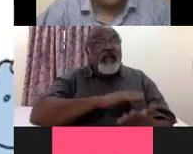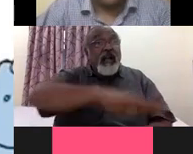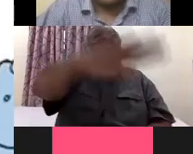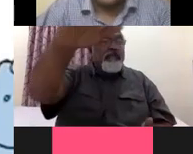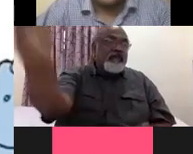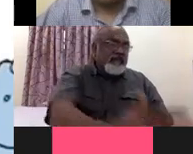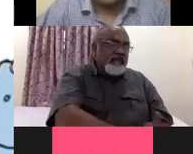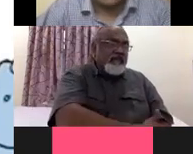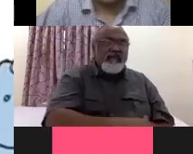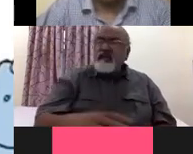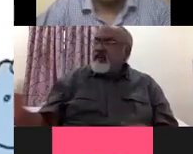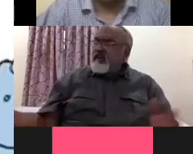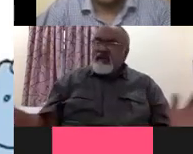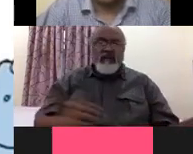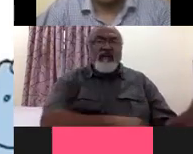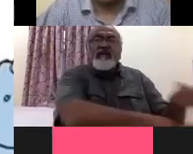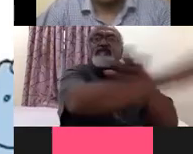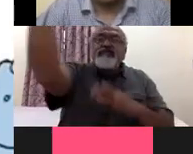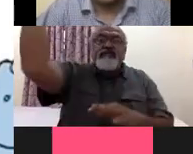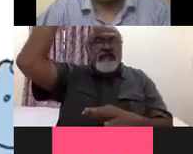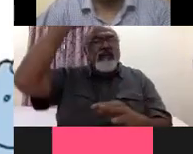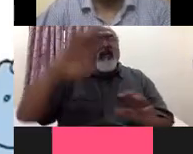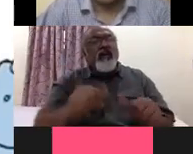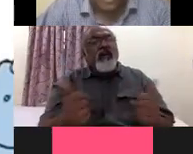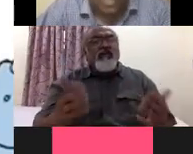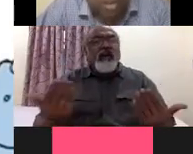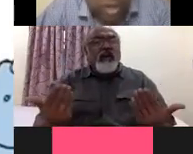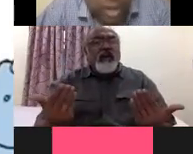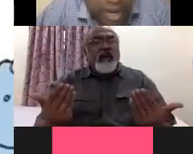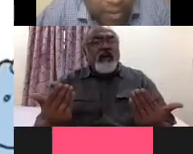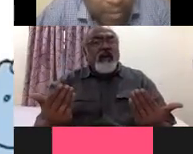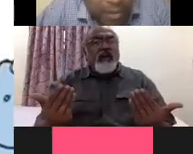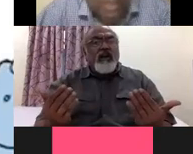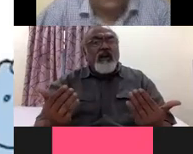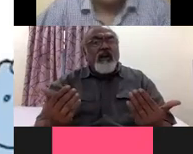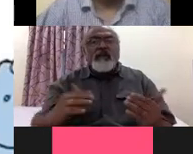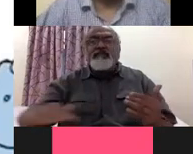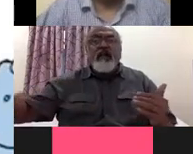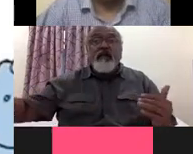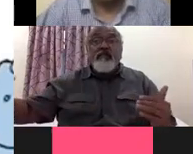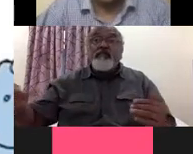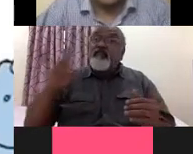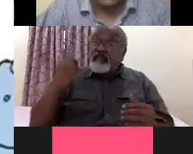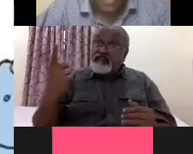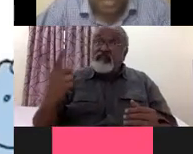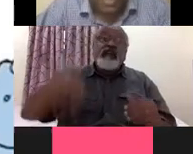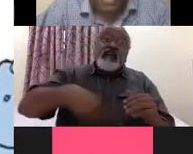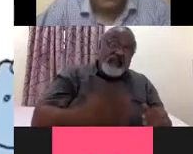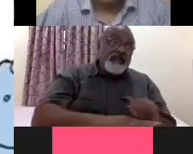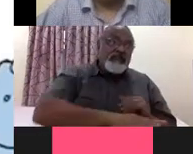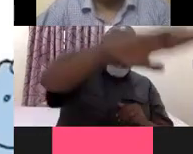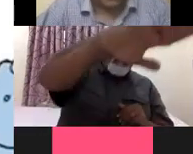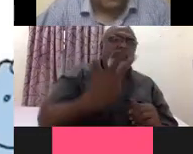basically equal opportunity, if you create equal opportunity, means you create a path for a person with a